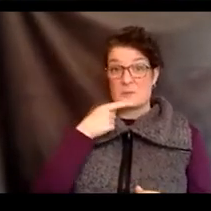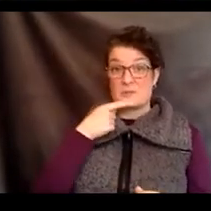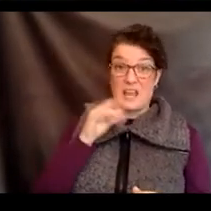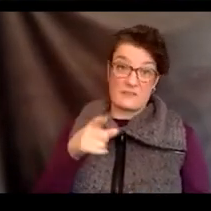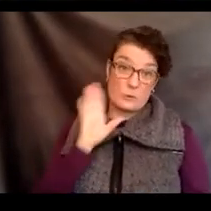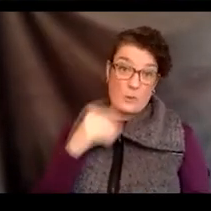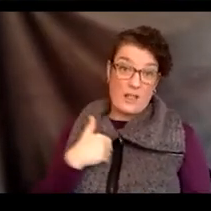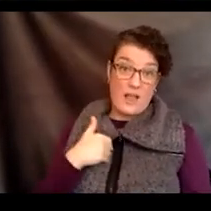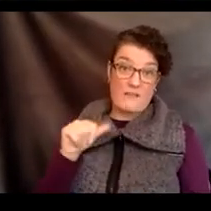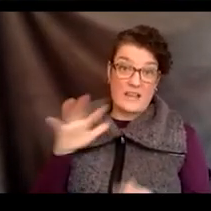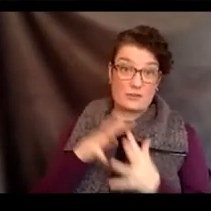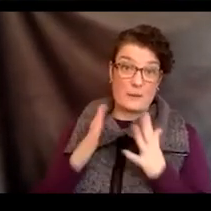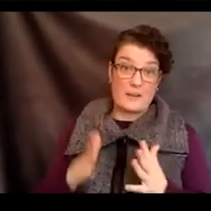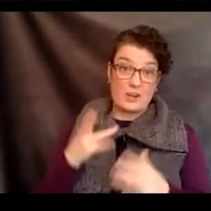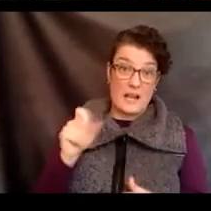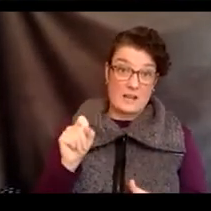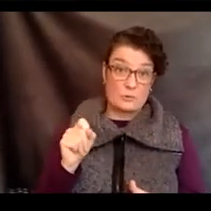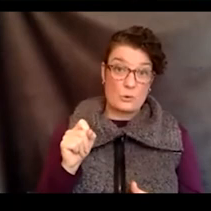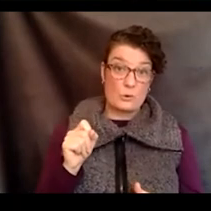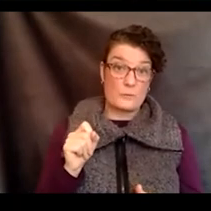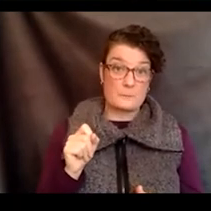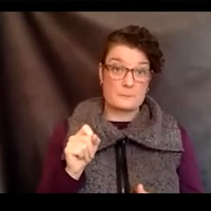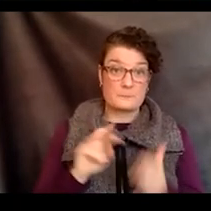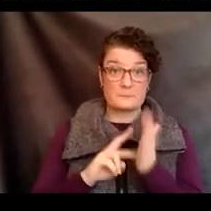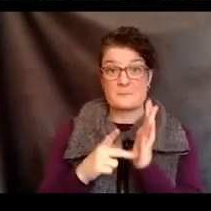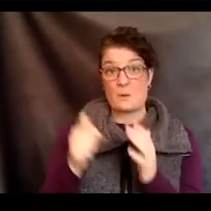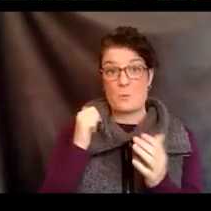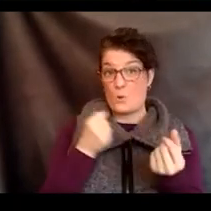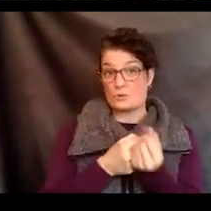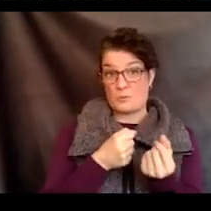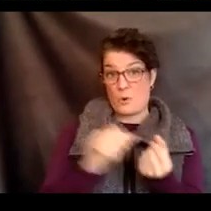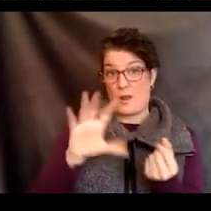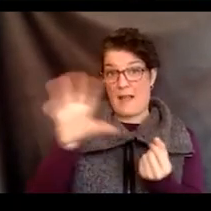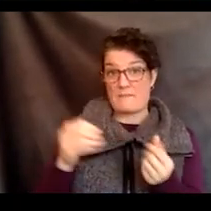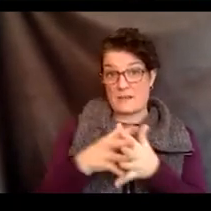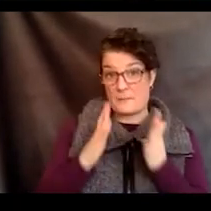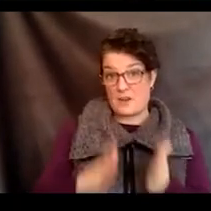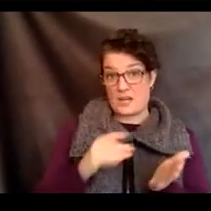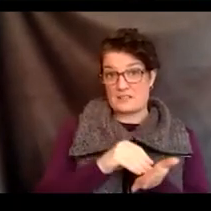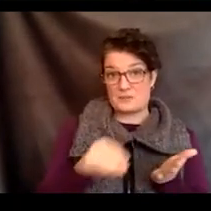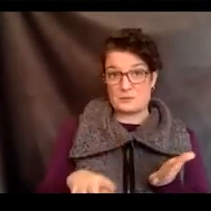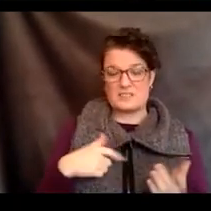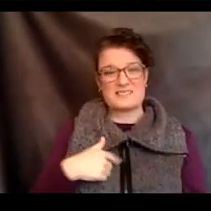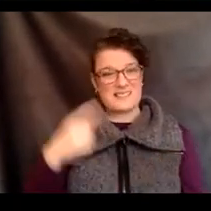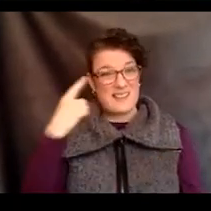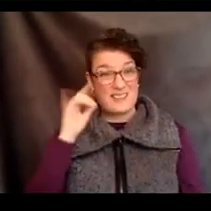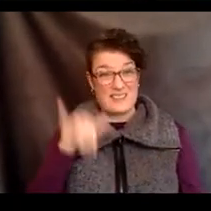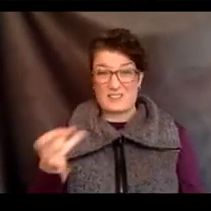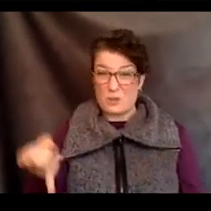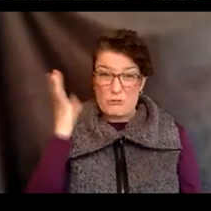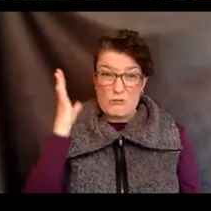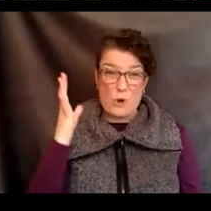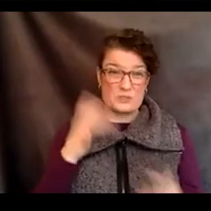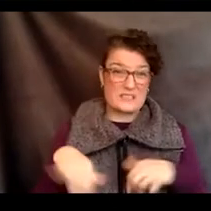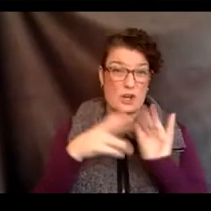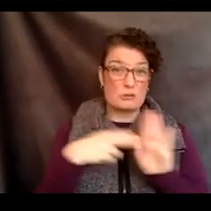American high school, it's not going to be supportive of African American students. And I think that that is a gross stereotype.